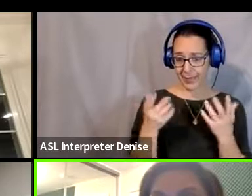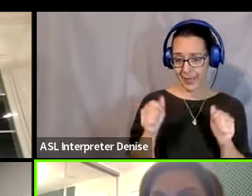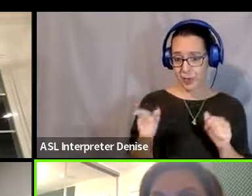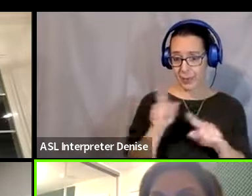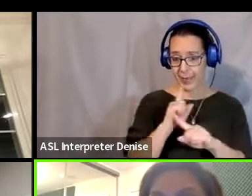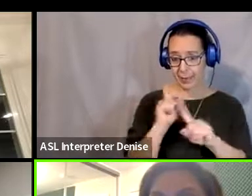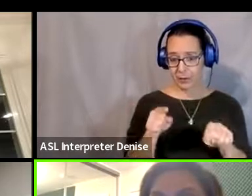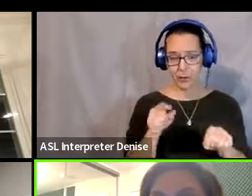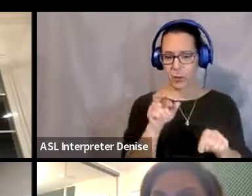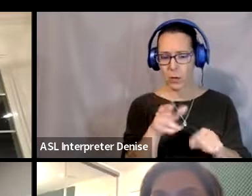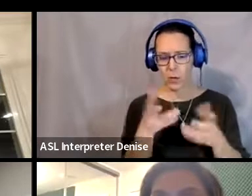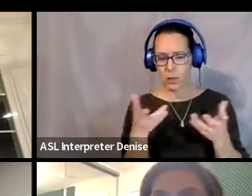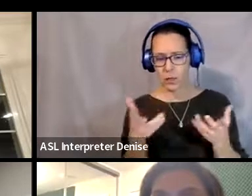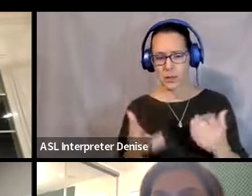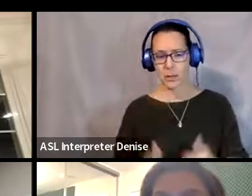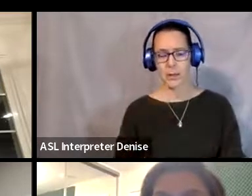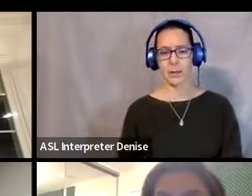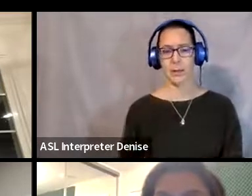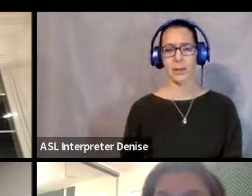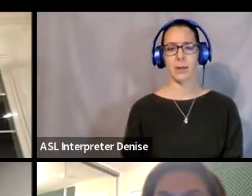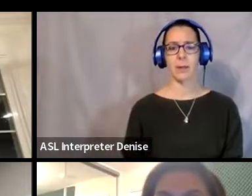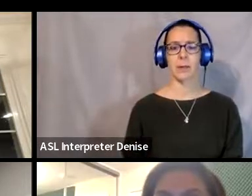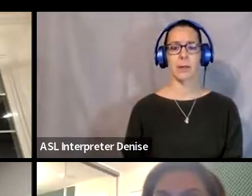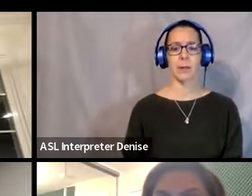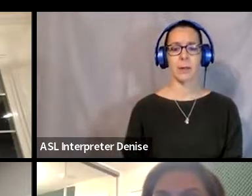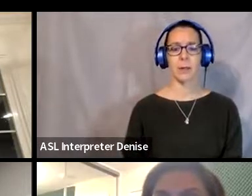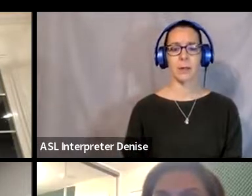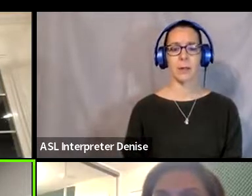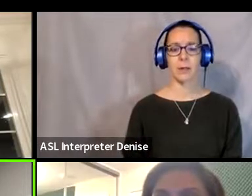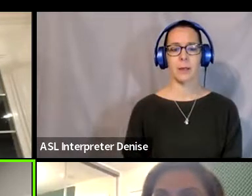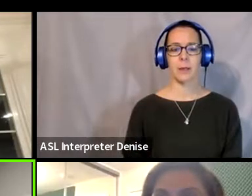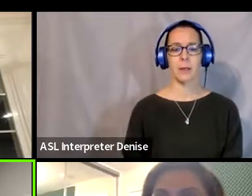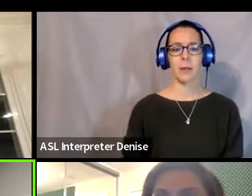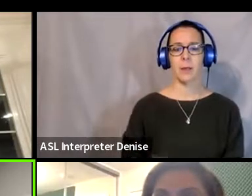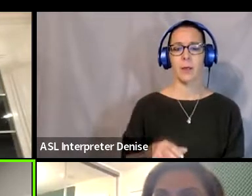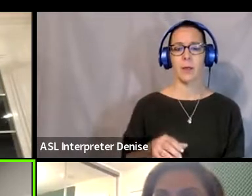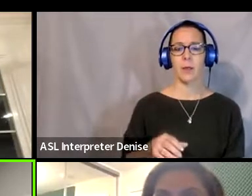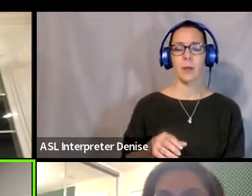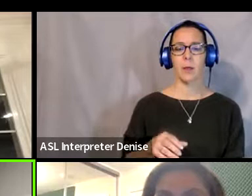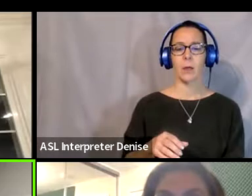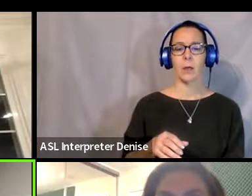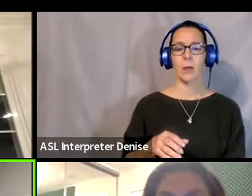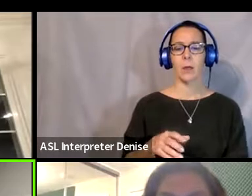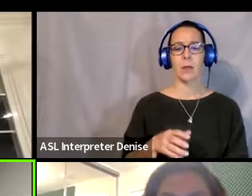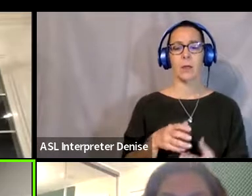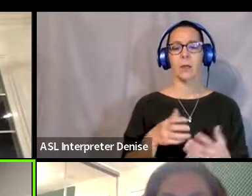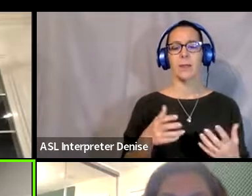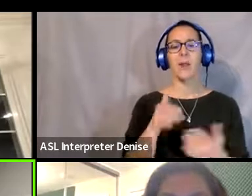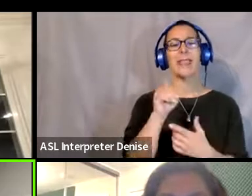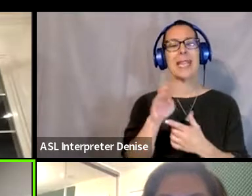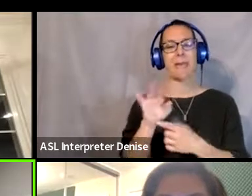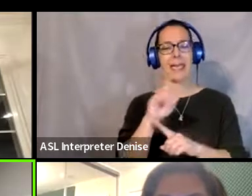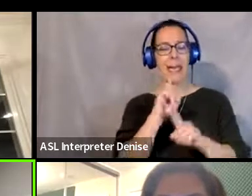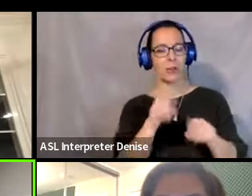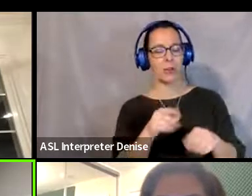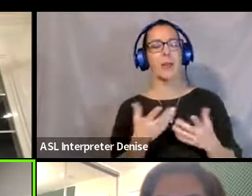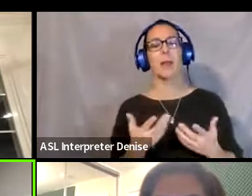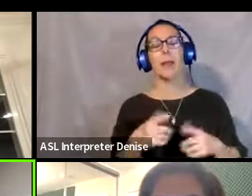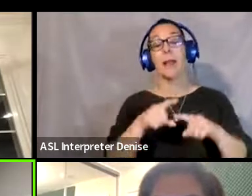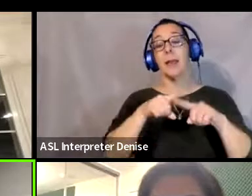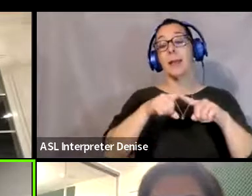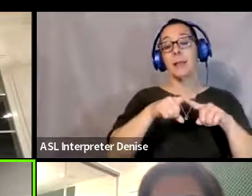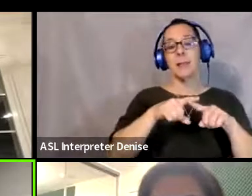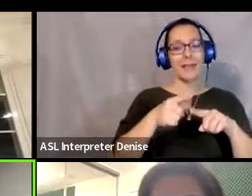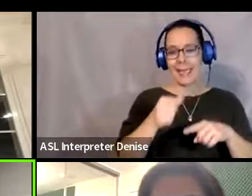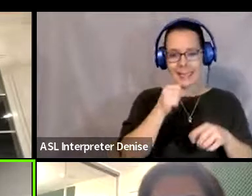this? Mariana Lopez. Yeah, so it depends on the which